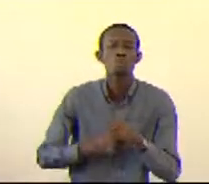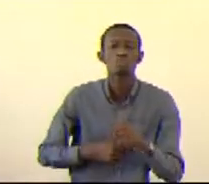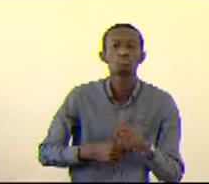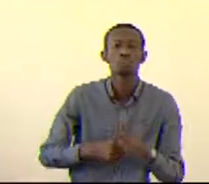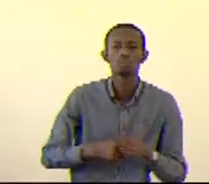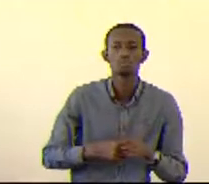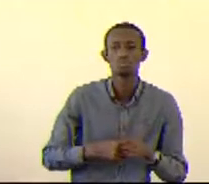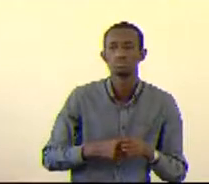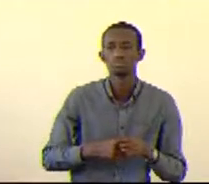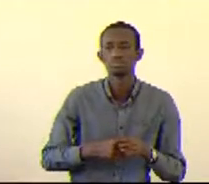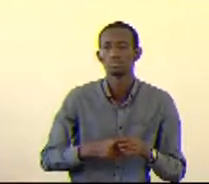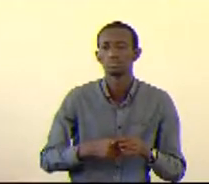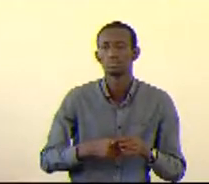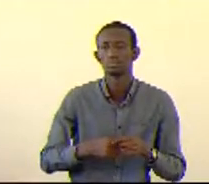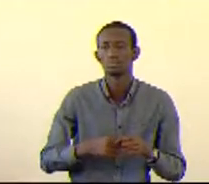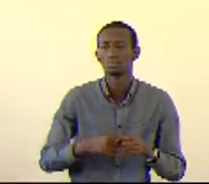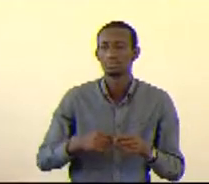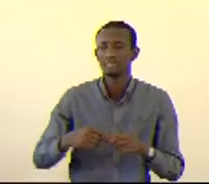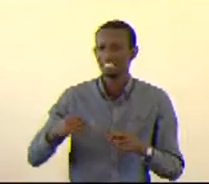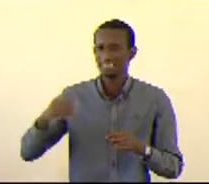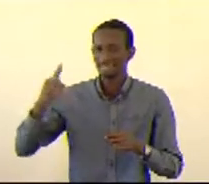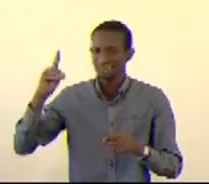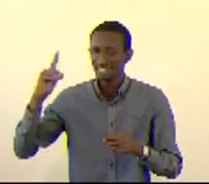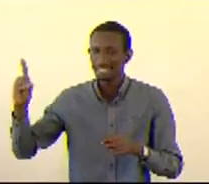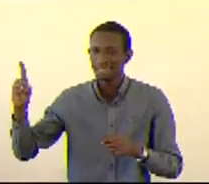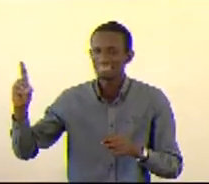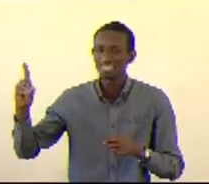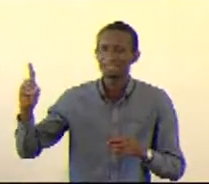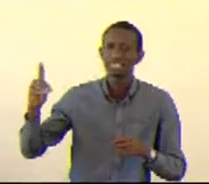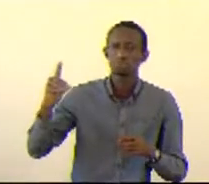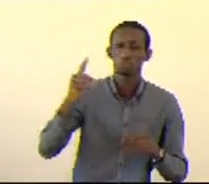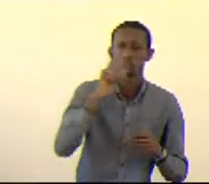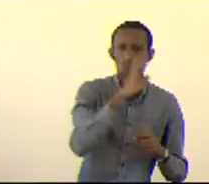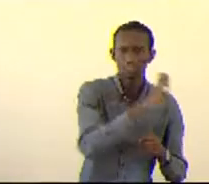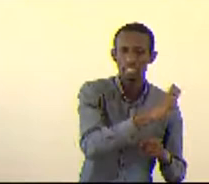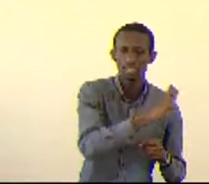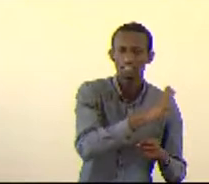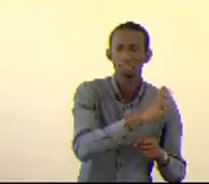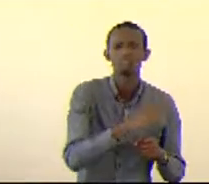E, what amount of heat is going to be absorbed by 1 kilogram